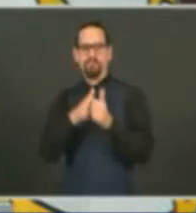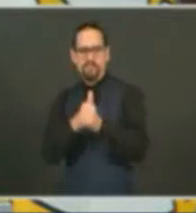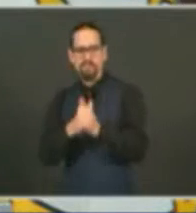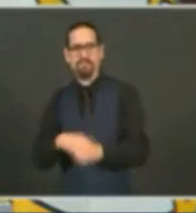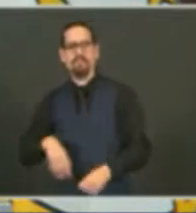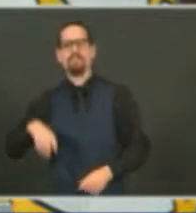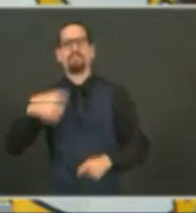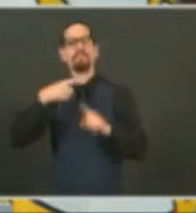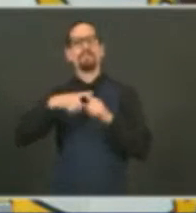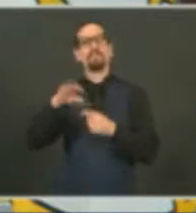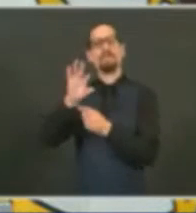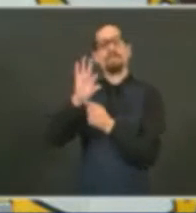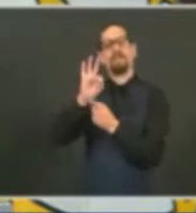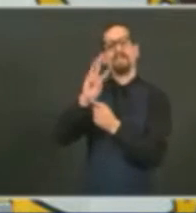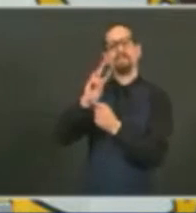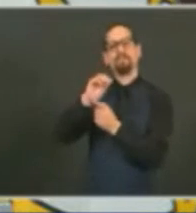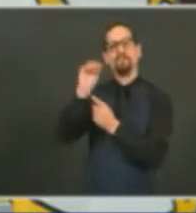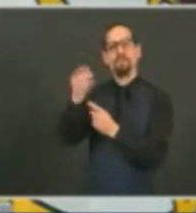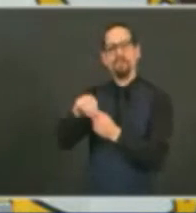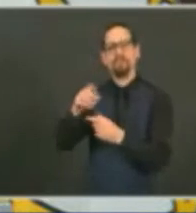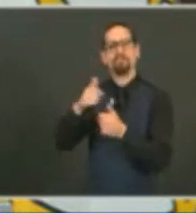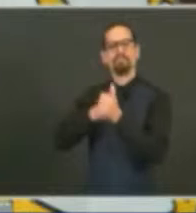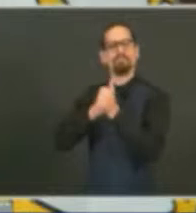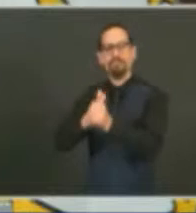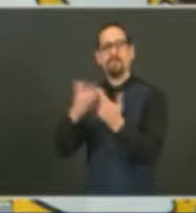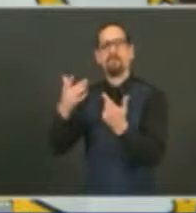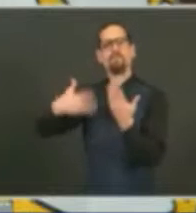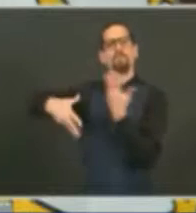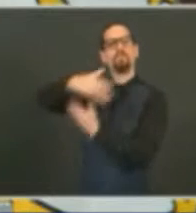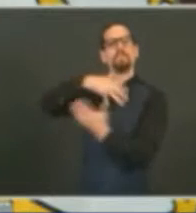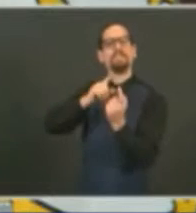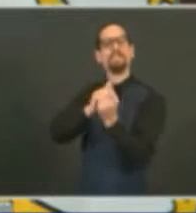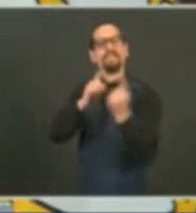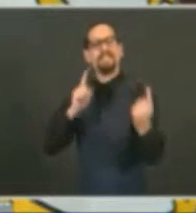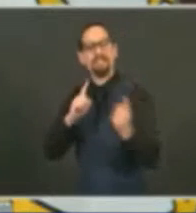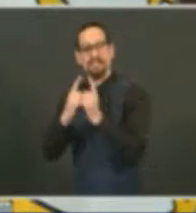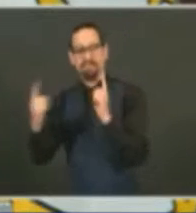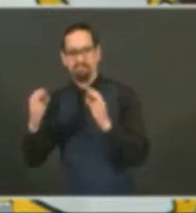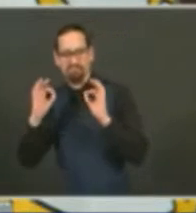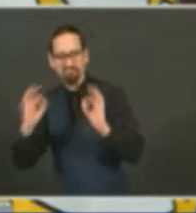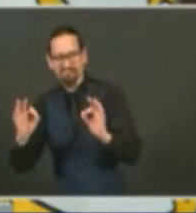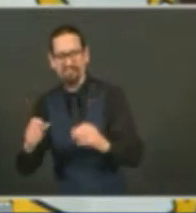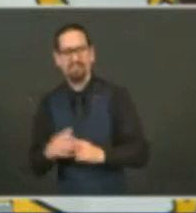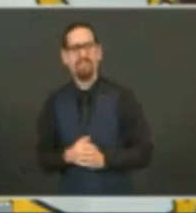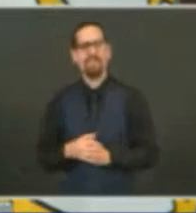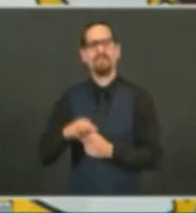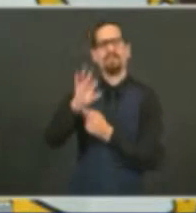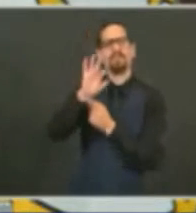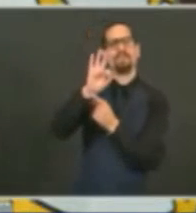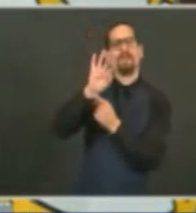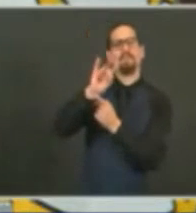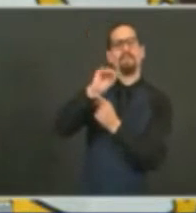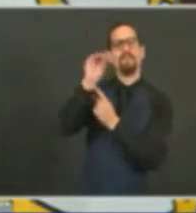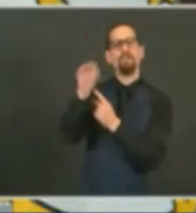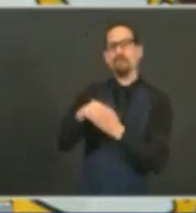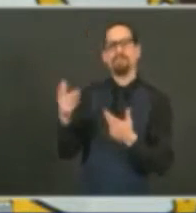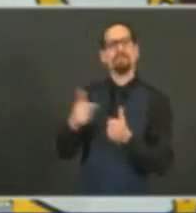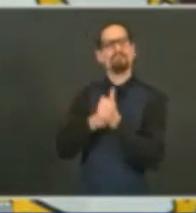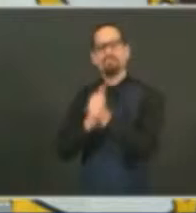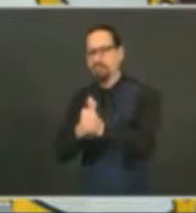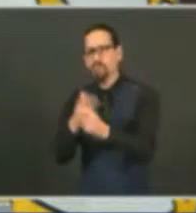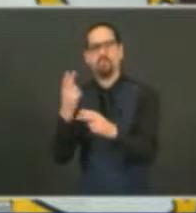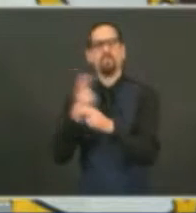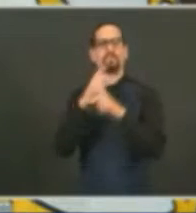Nearly 100% of employees were correctly wearing masks at all times, and nearly 100% were